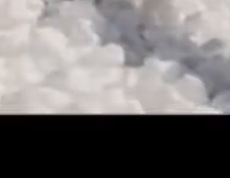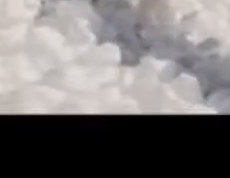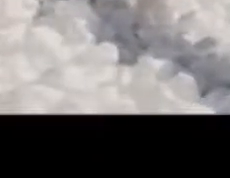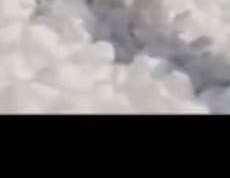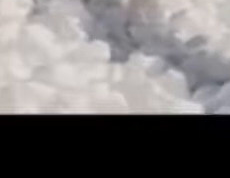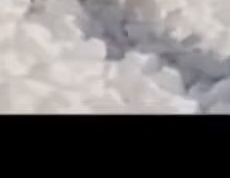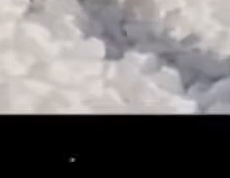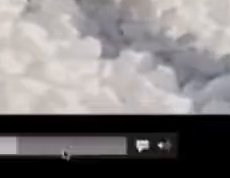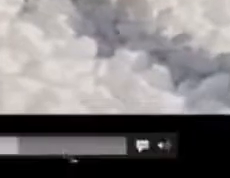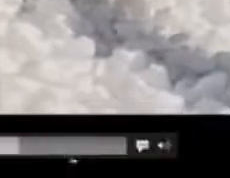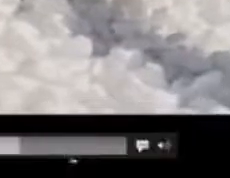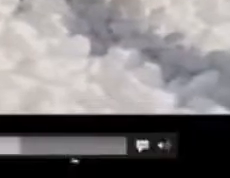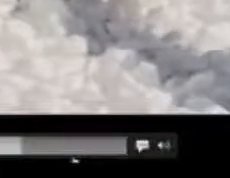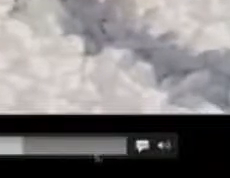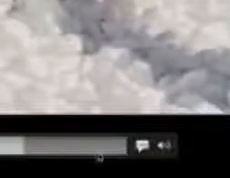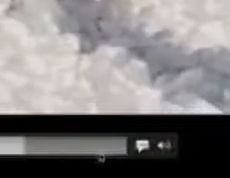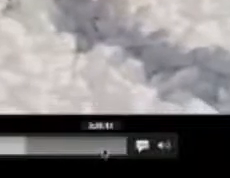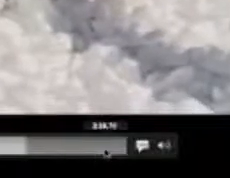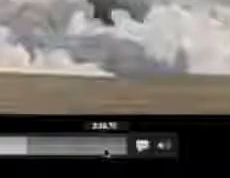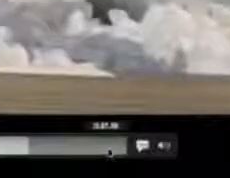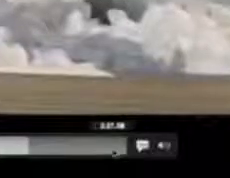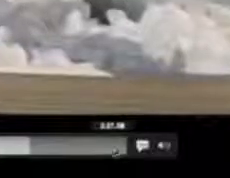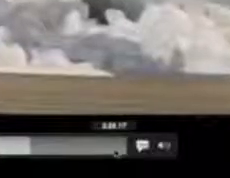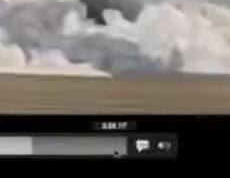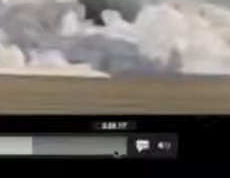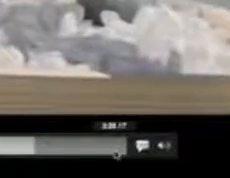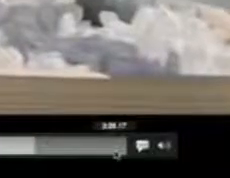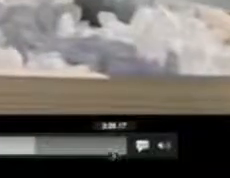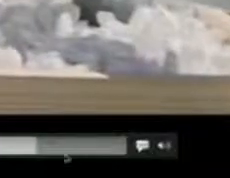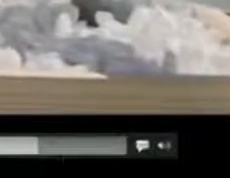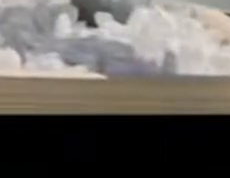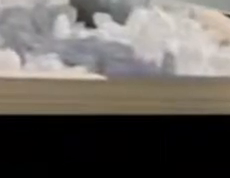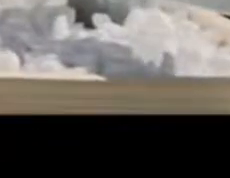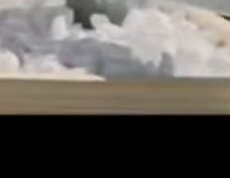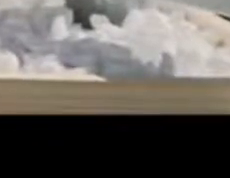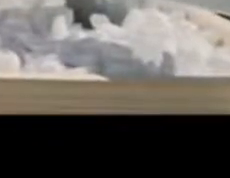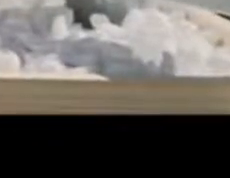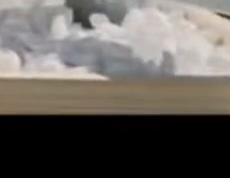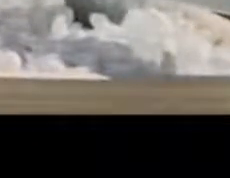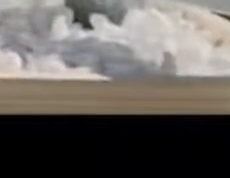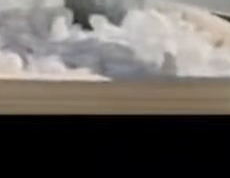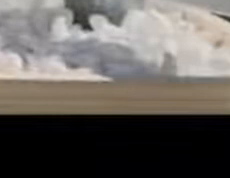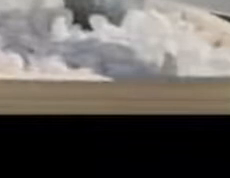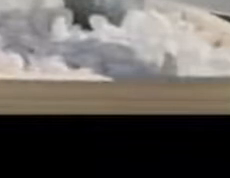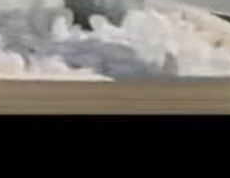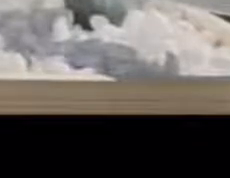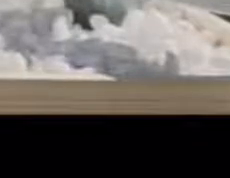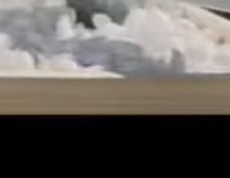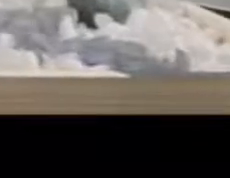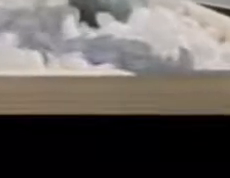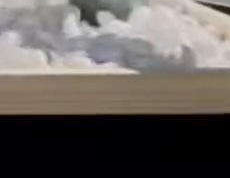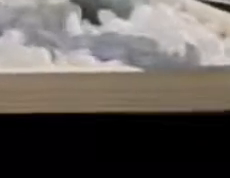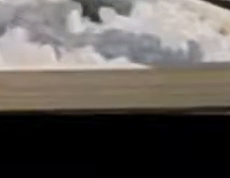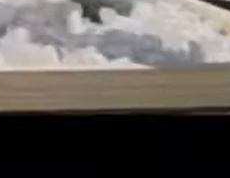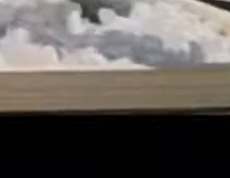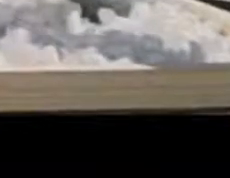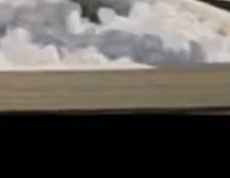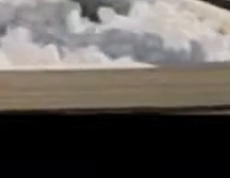to just create a garden on the box, let me know. I look forward to seeing you next time when I'm gonna do a squircle, which is a